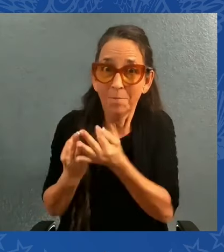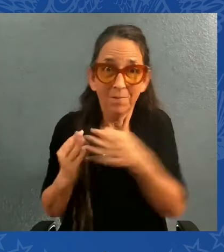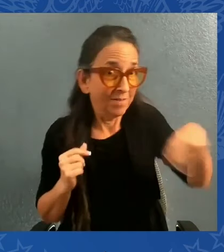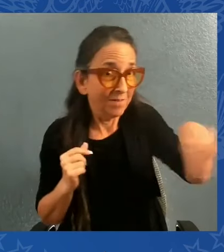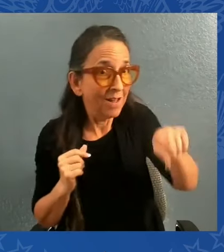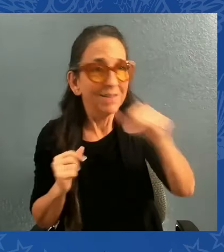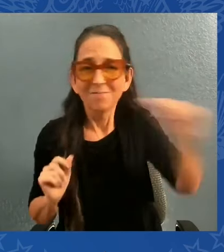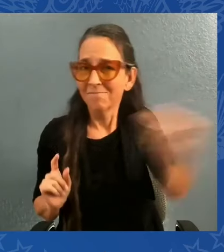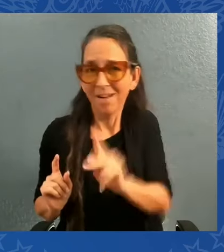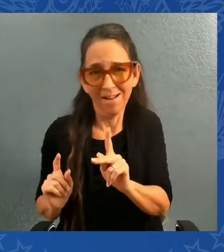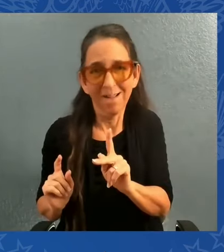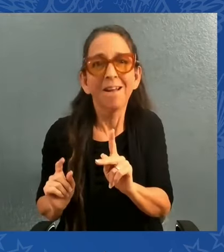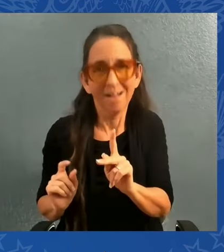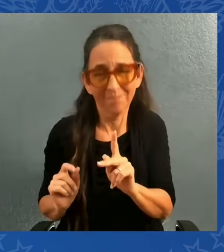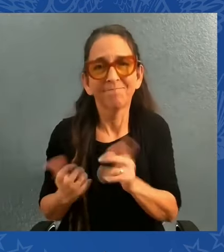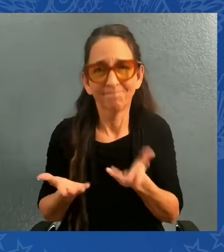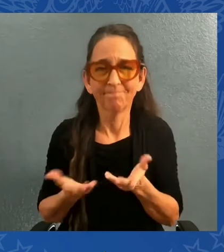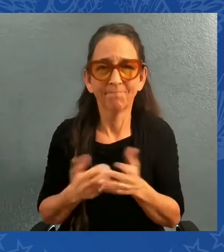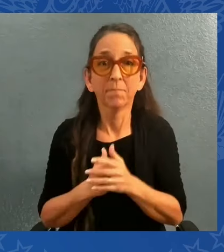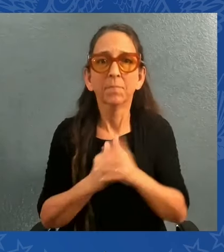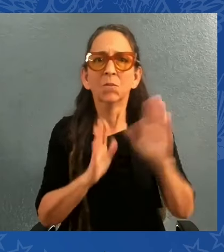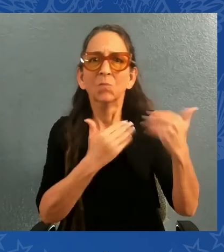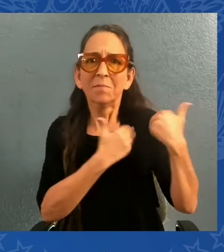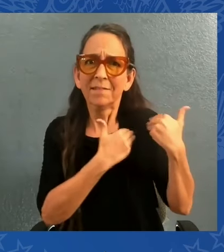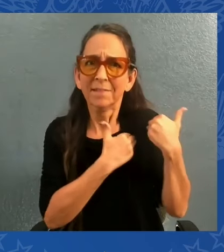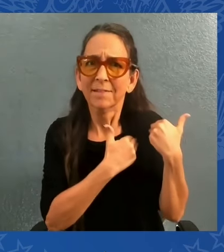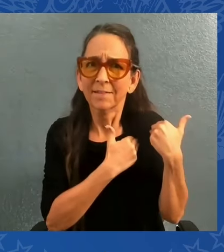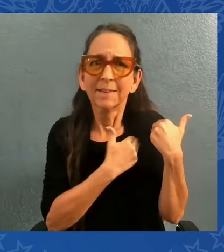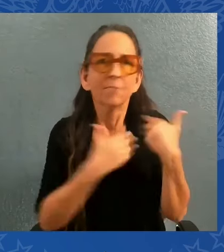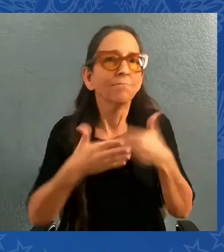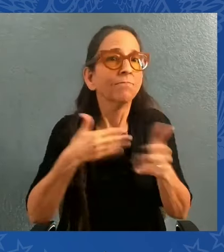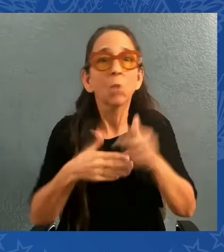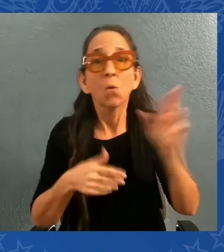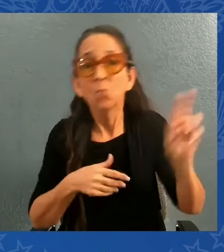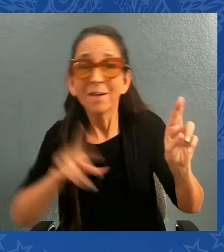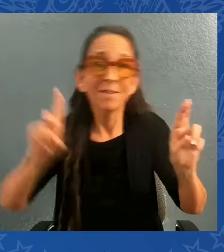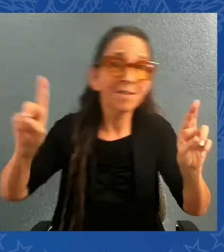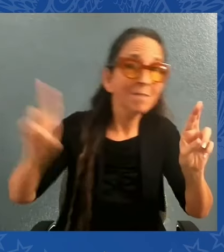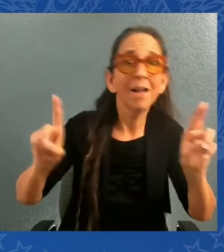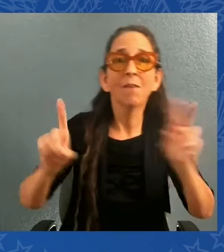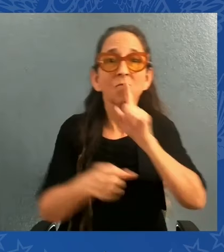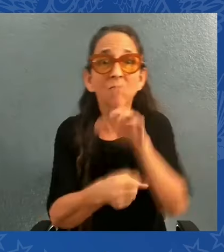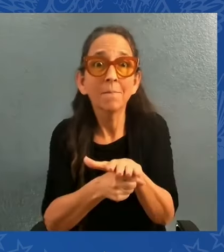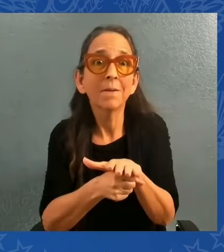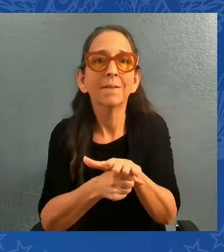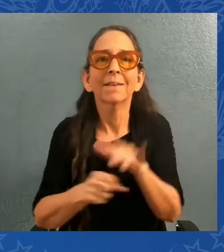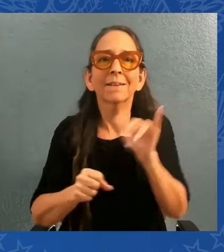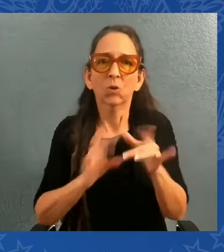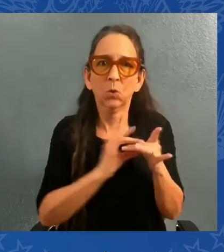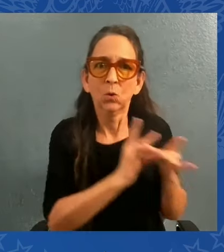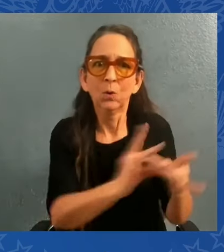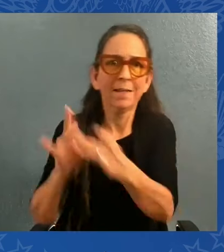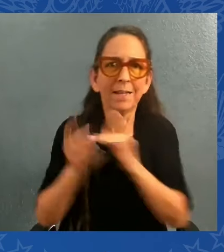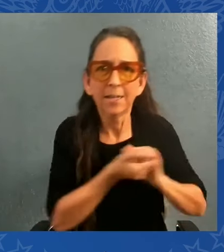on party or politics, but on a promise that unites us all. Today, as